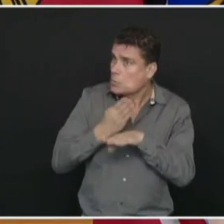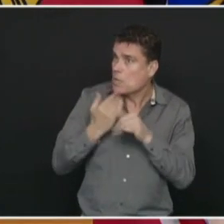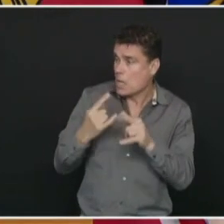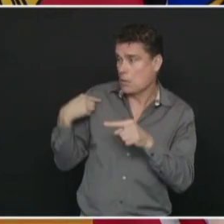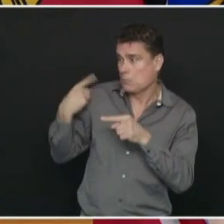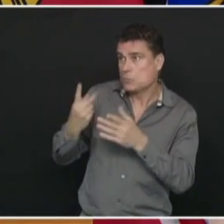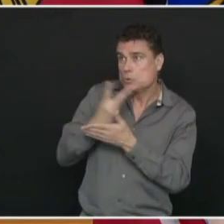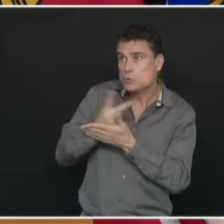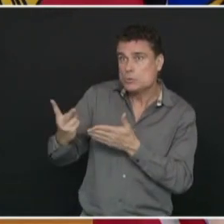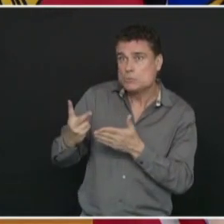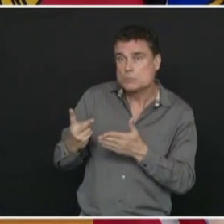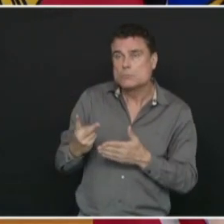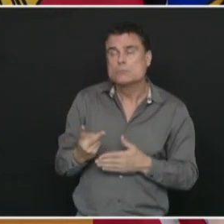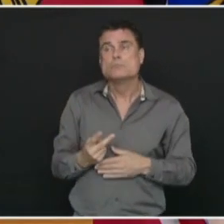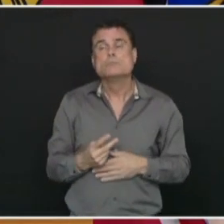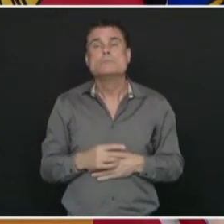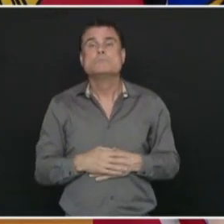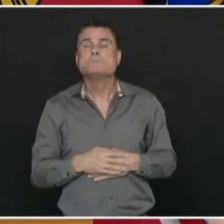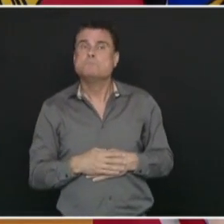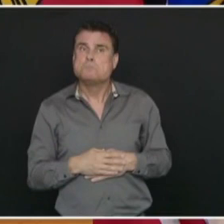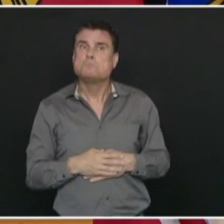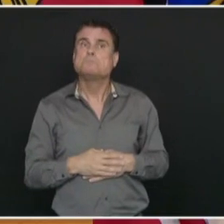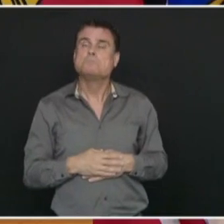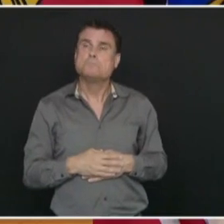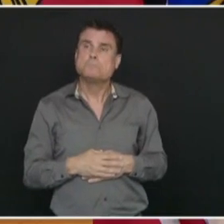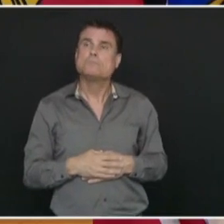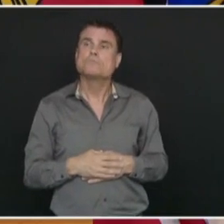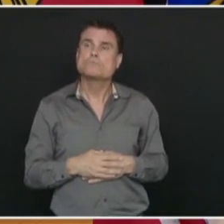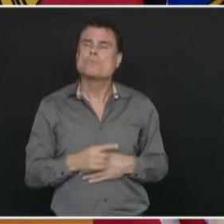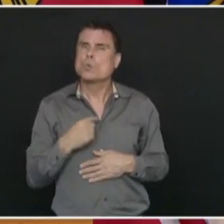Okay, moving on to Lisa Haines, CTV.